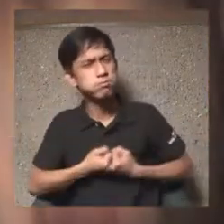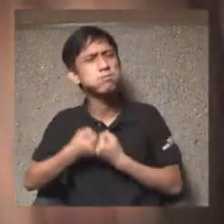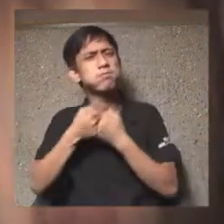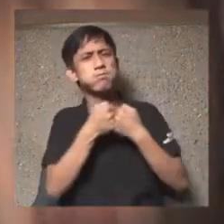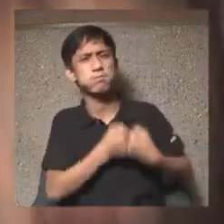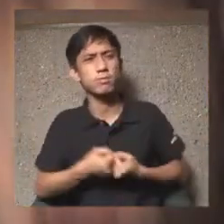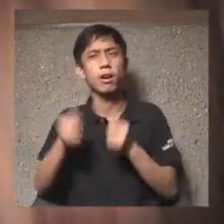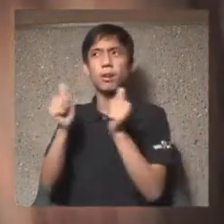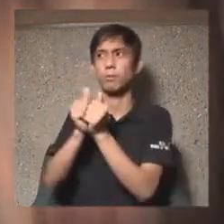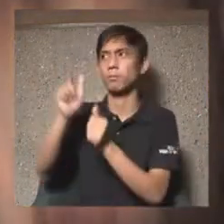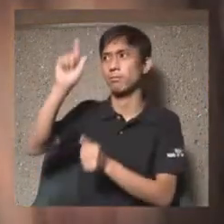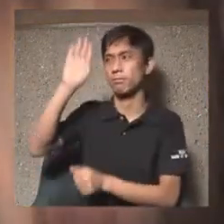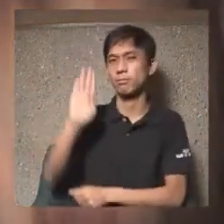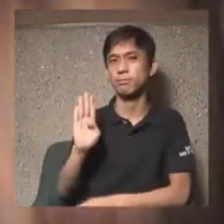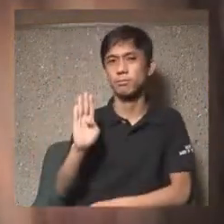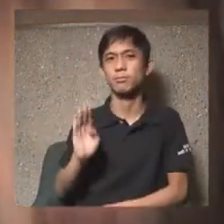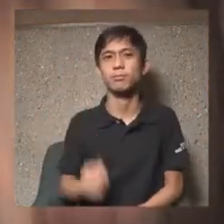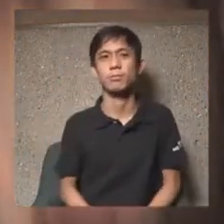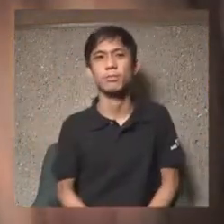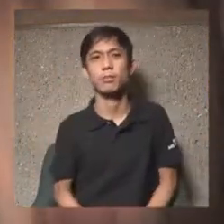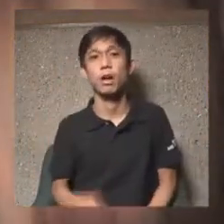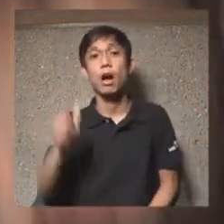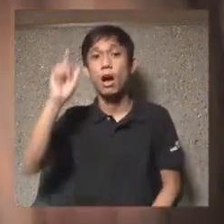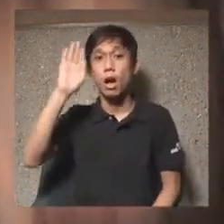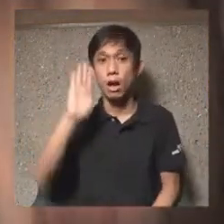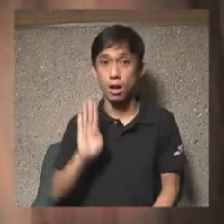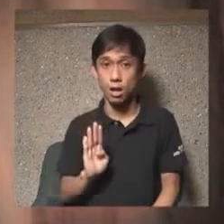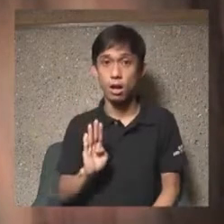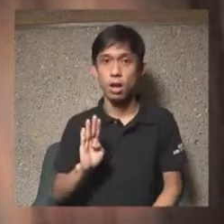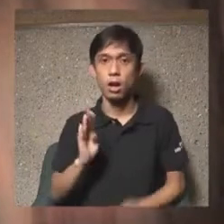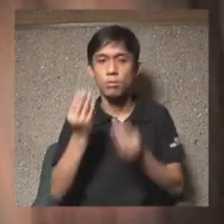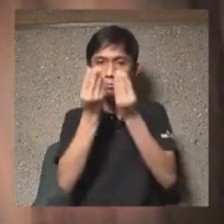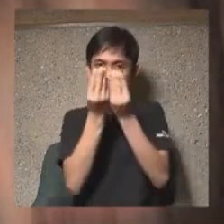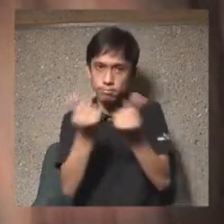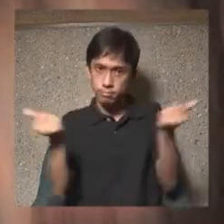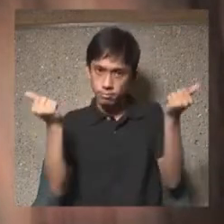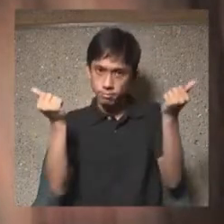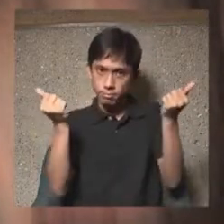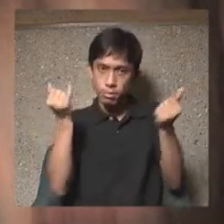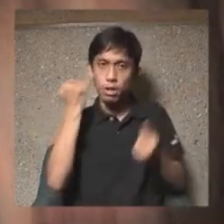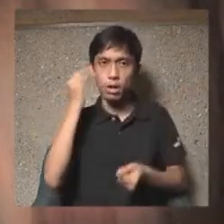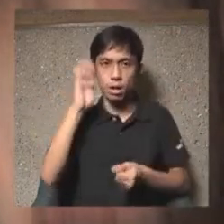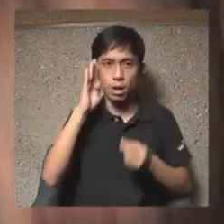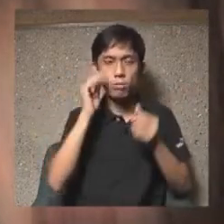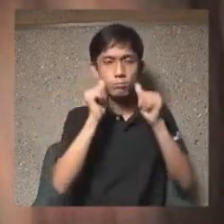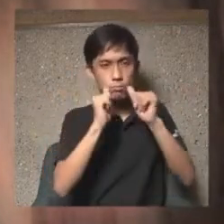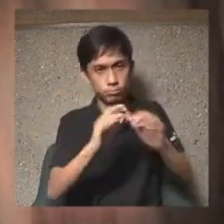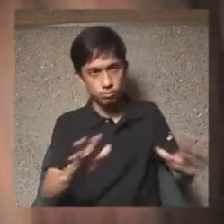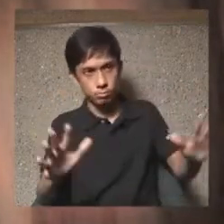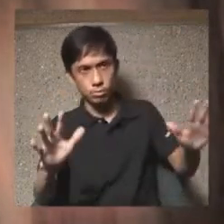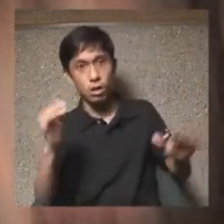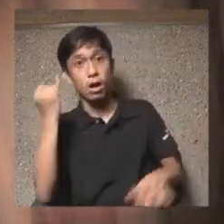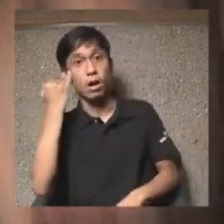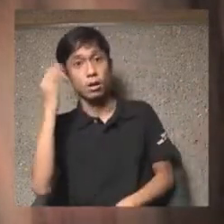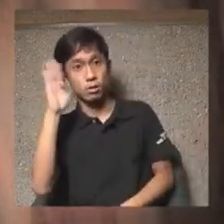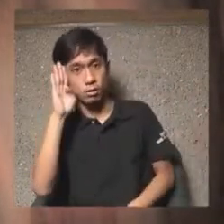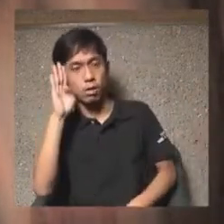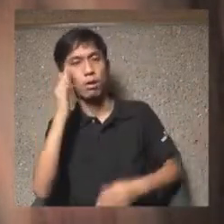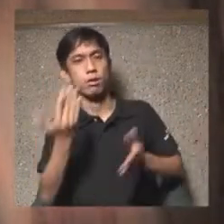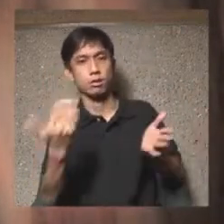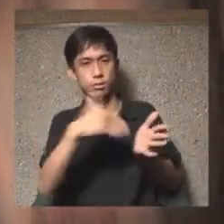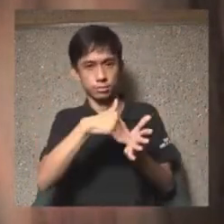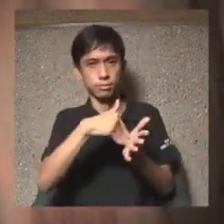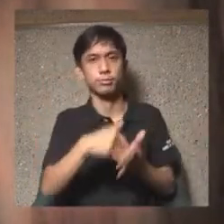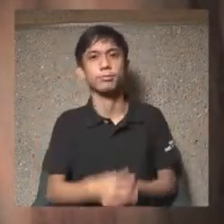God healing him and blessing him again. He ends up with a limp. Bishop